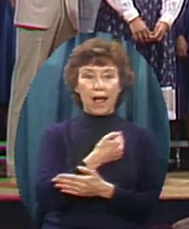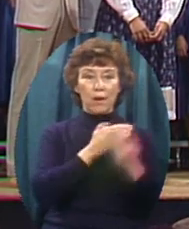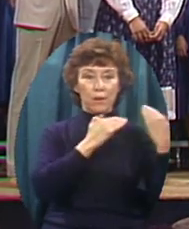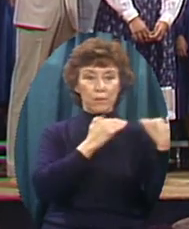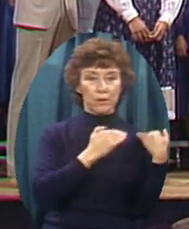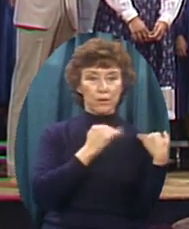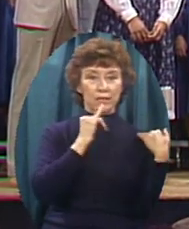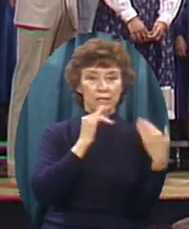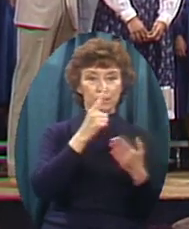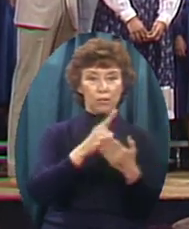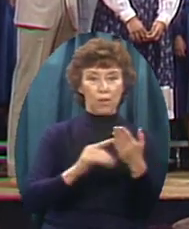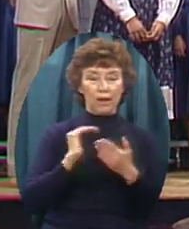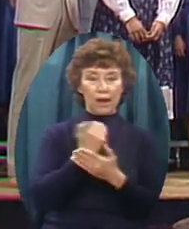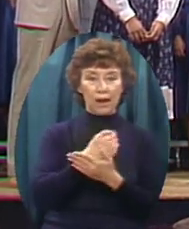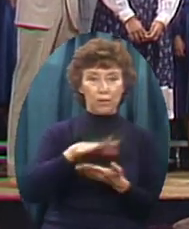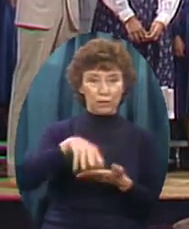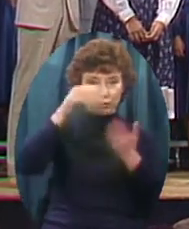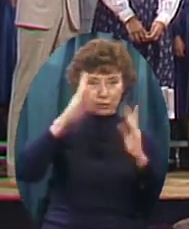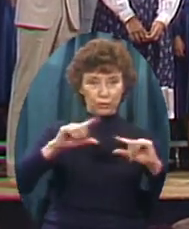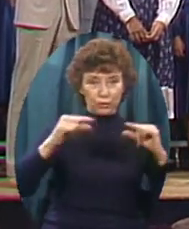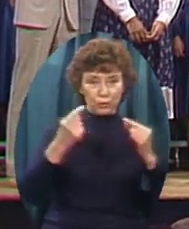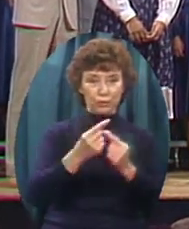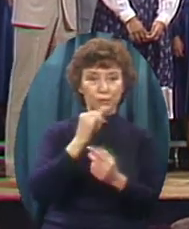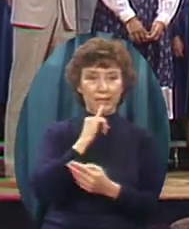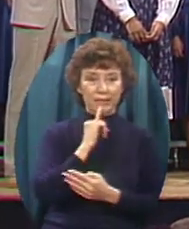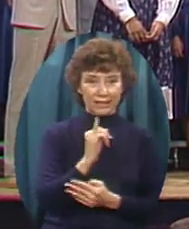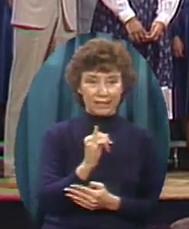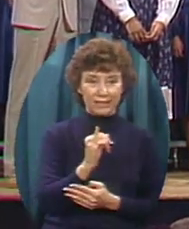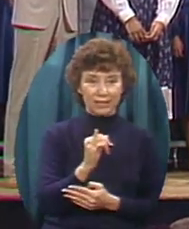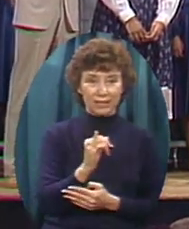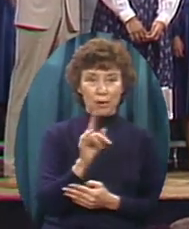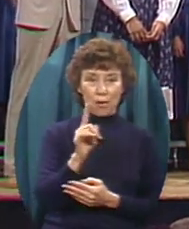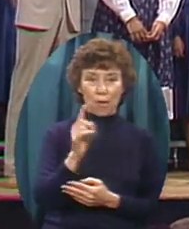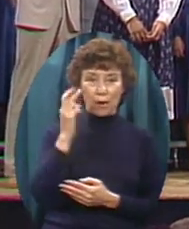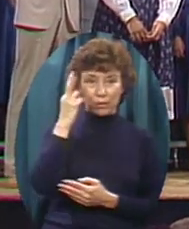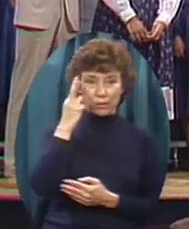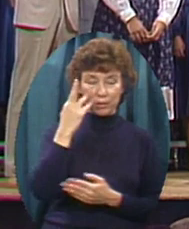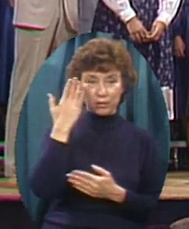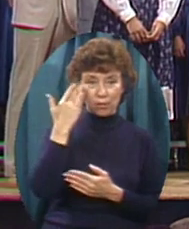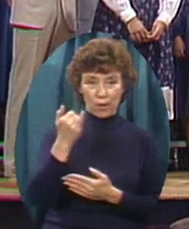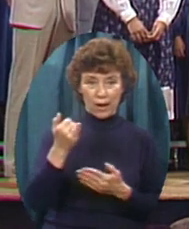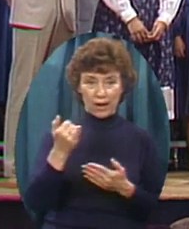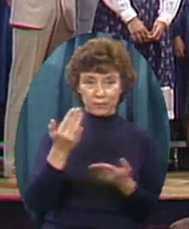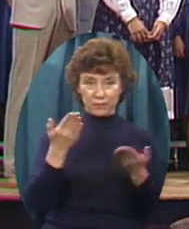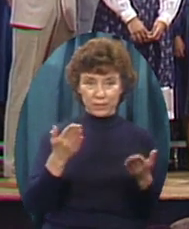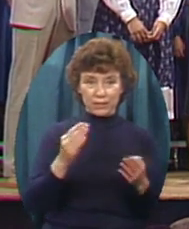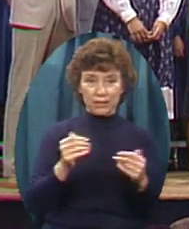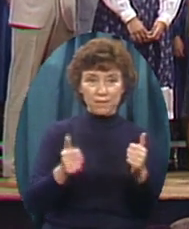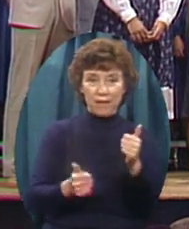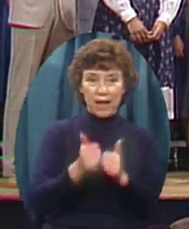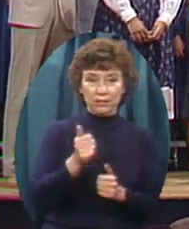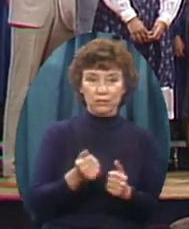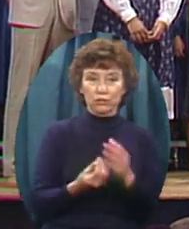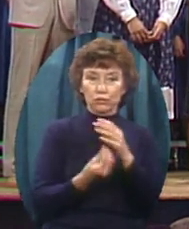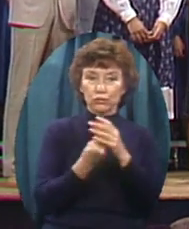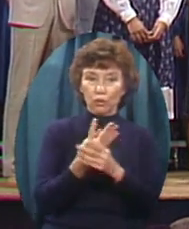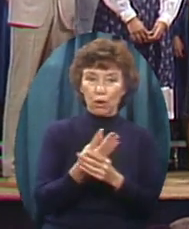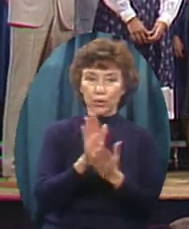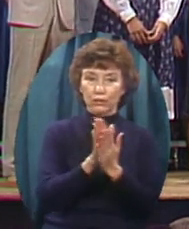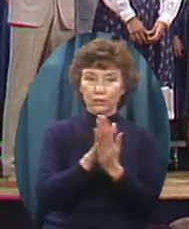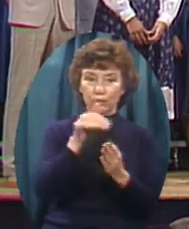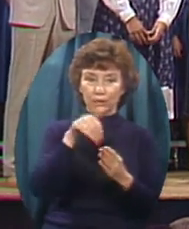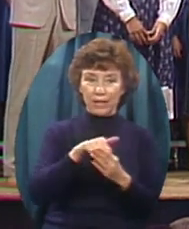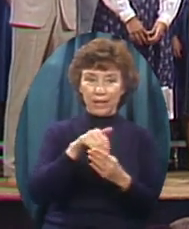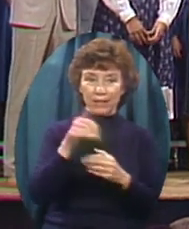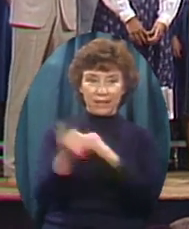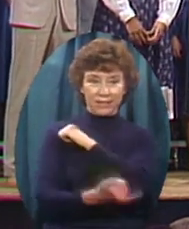student body is all about There's one reason why This is the fastest growing school in the country One reason why our young people are making a difference I